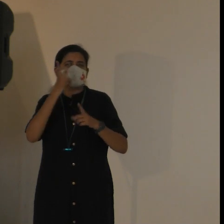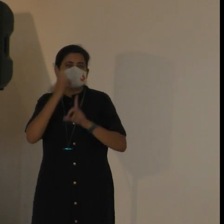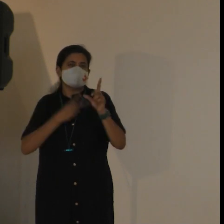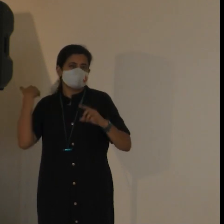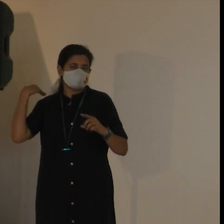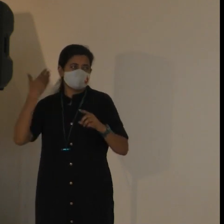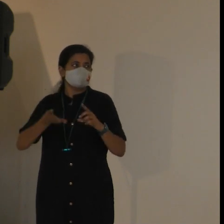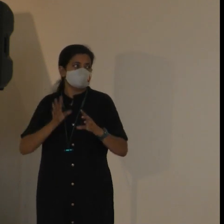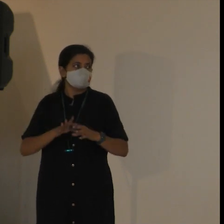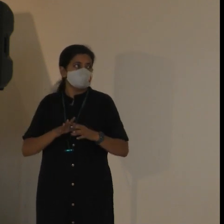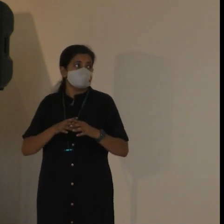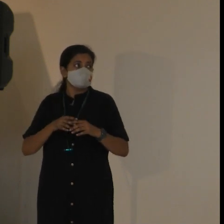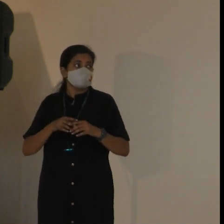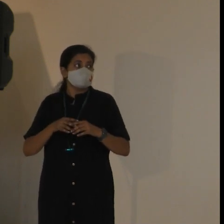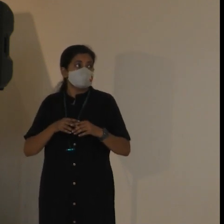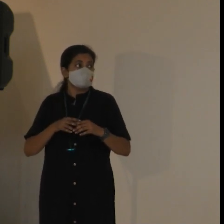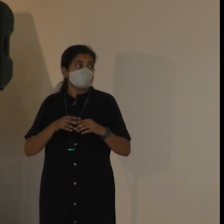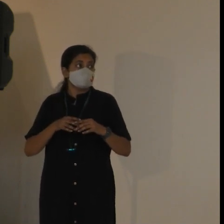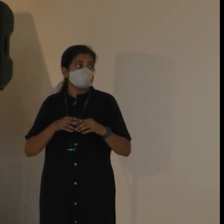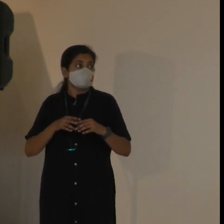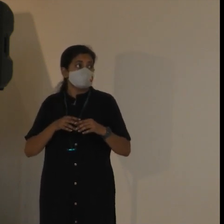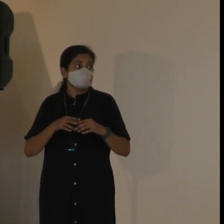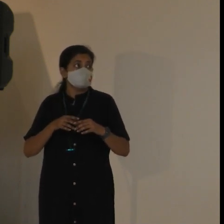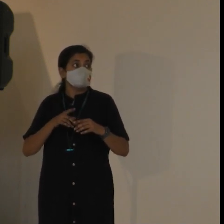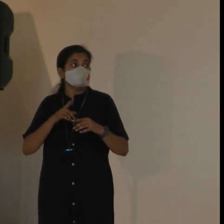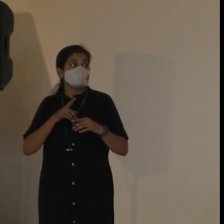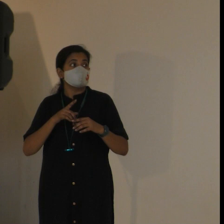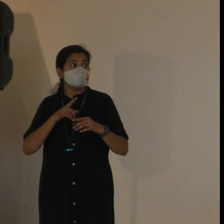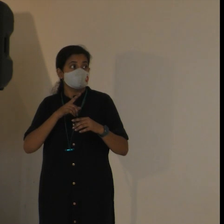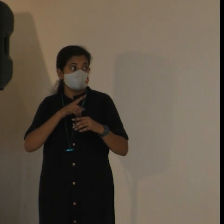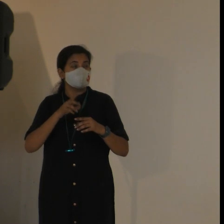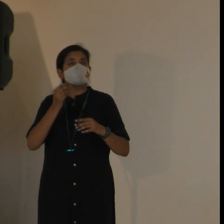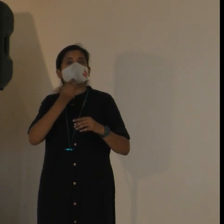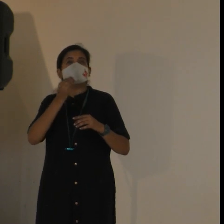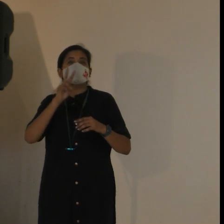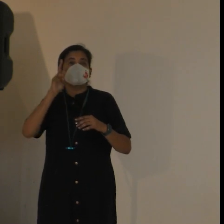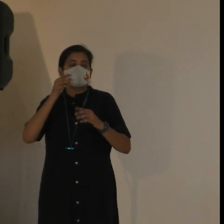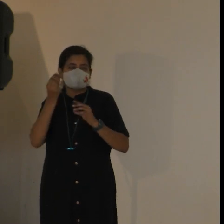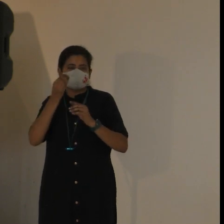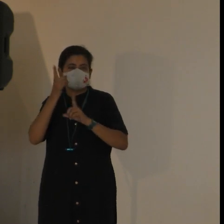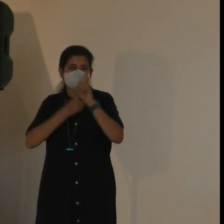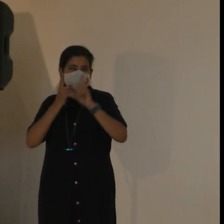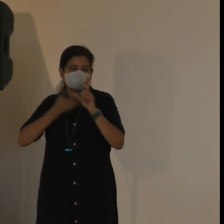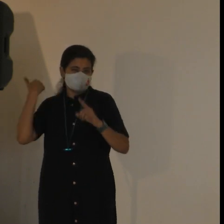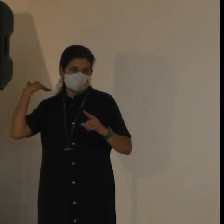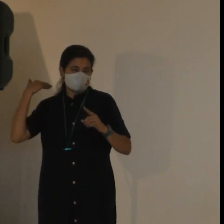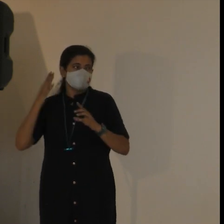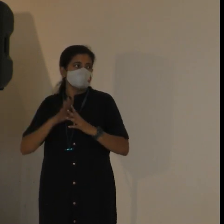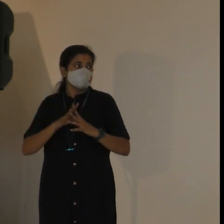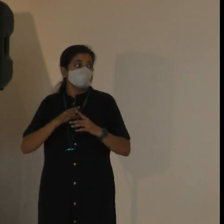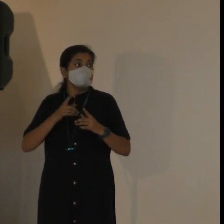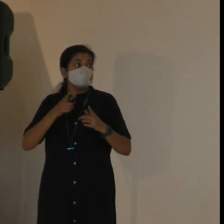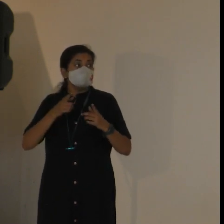years, even though I'm on one side of late 20s last couple of years,